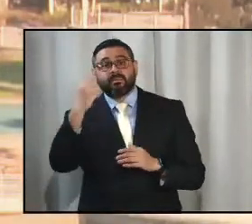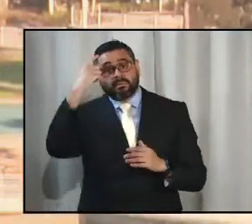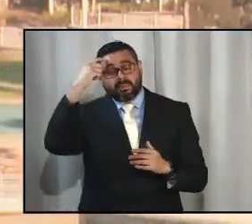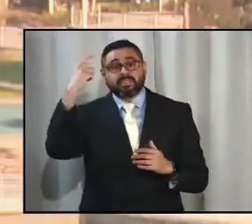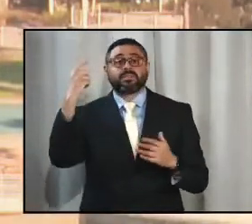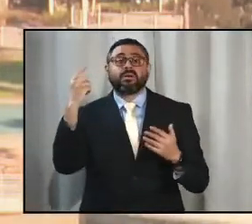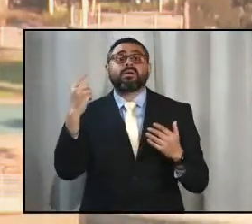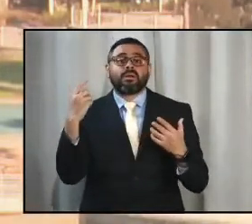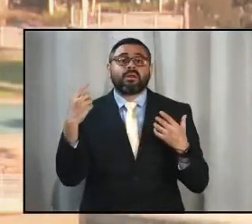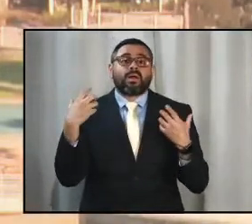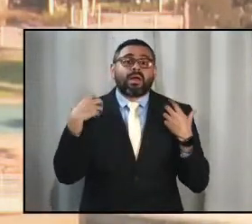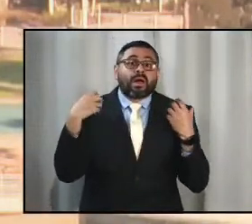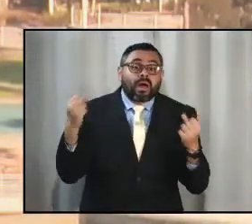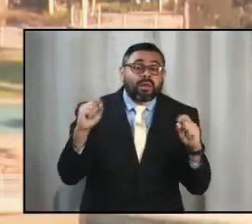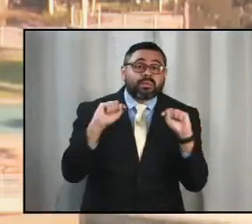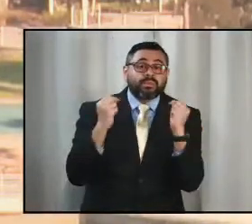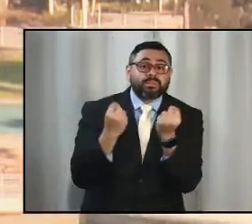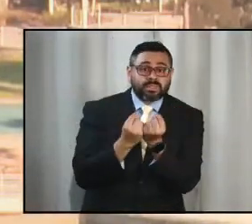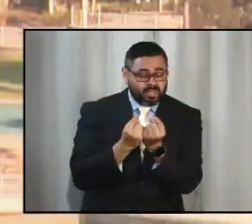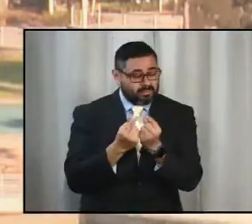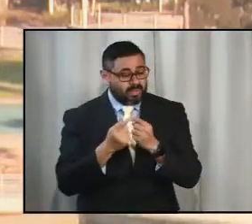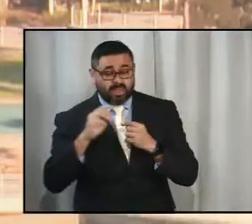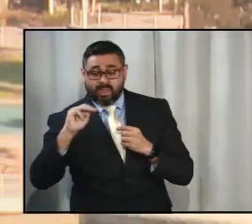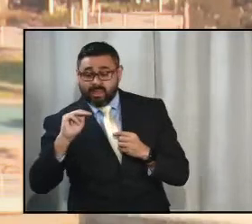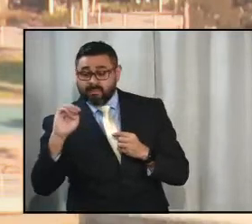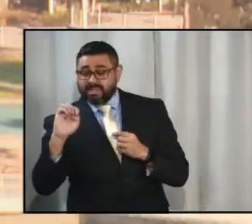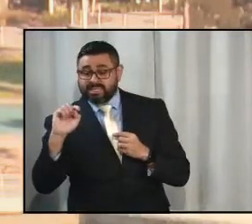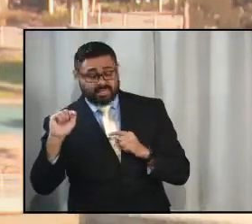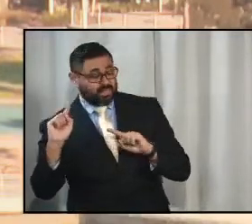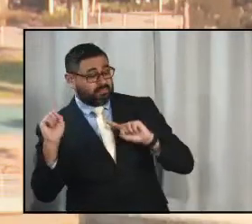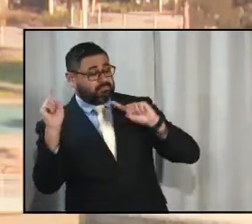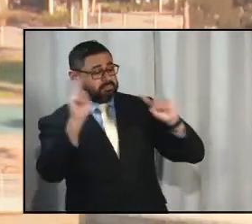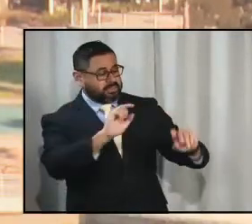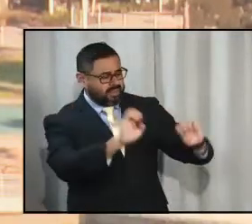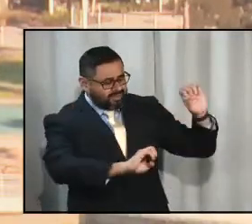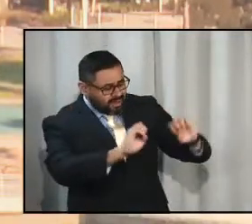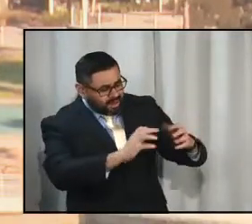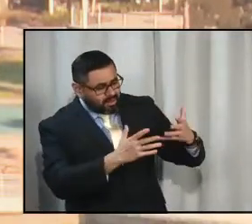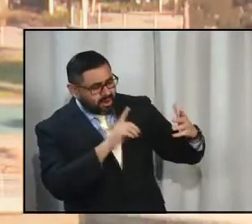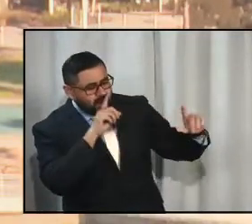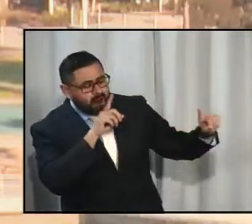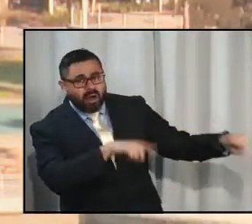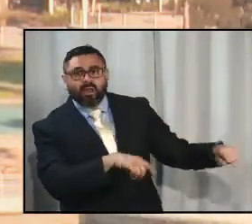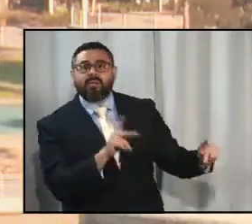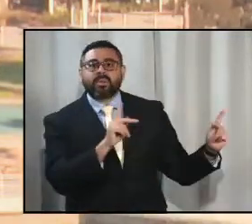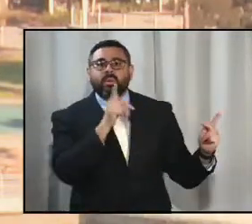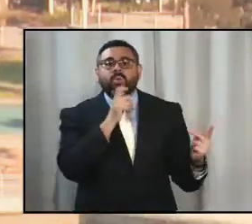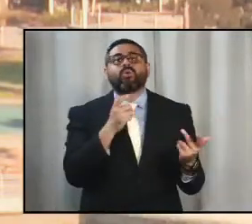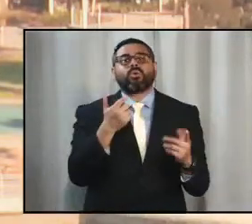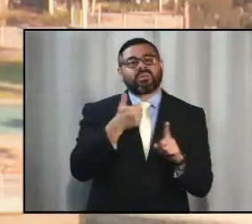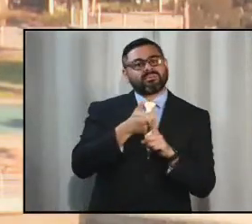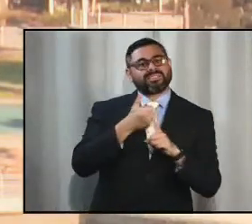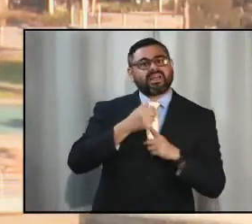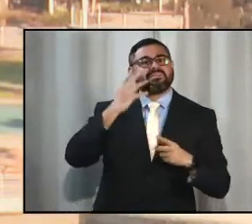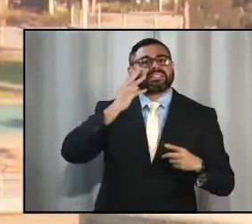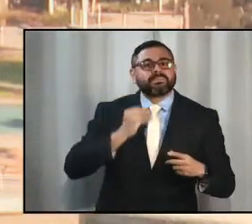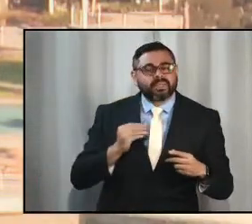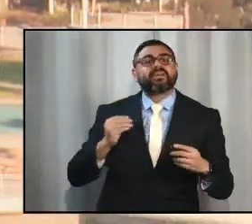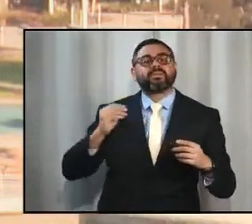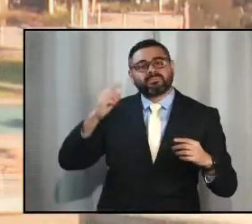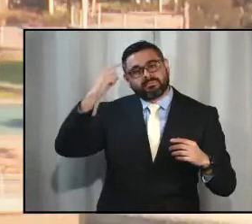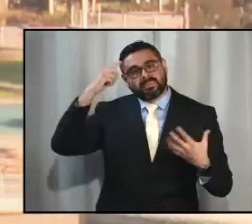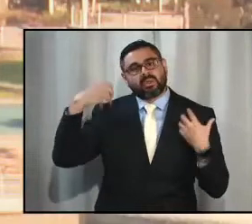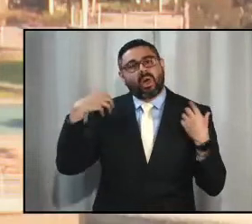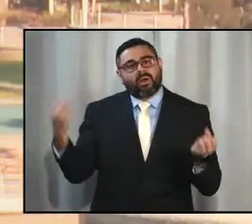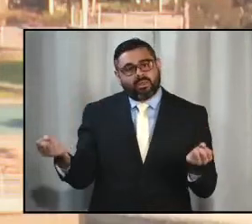and partners an LBPD officer with a mental health clinician to respond to calls for service involving those in a mental health crisis. In